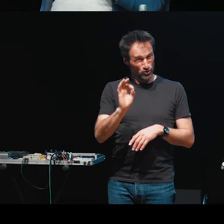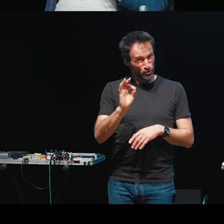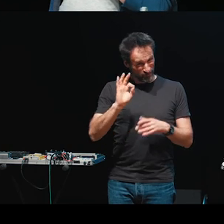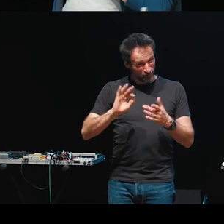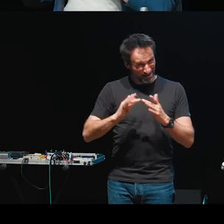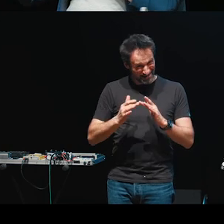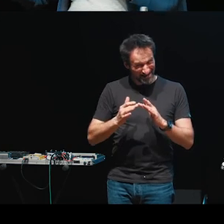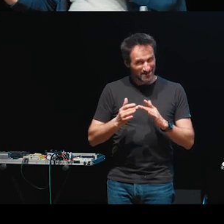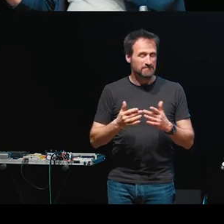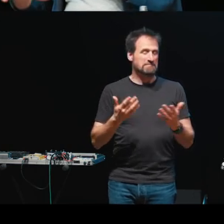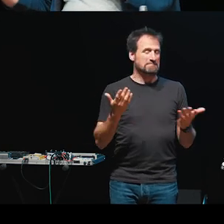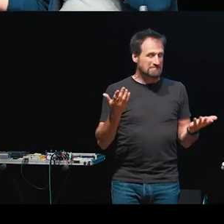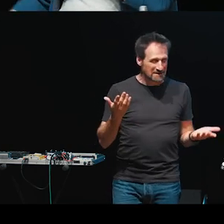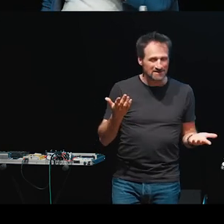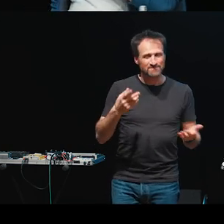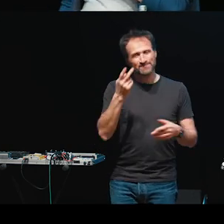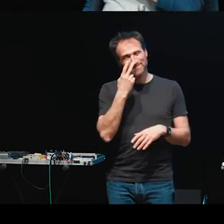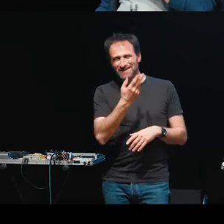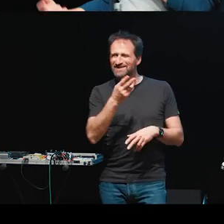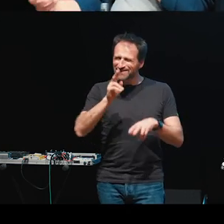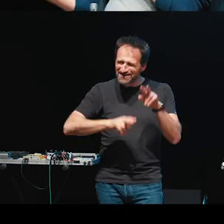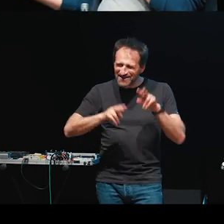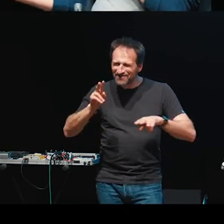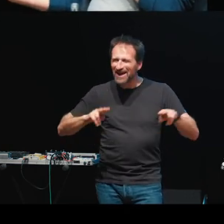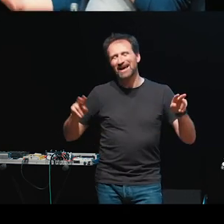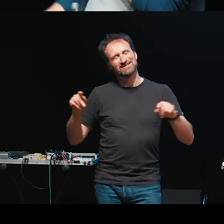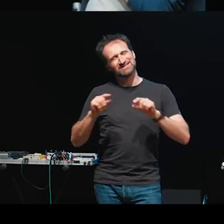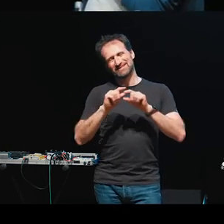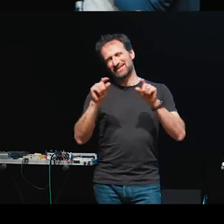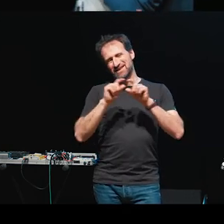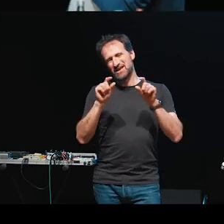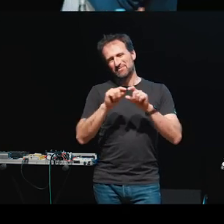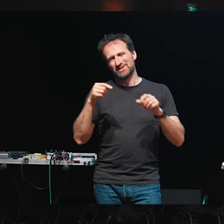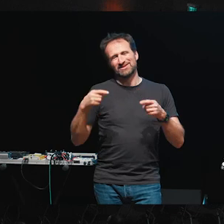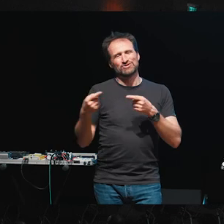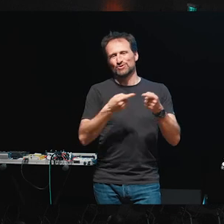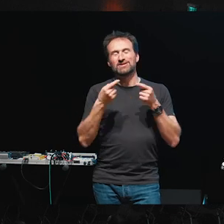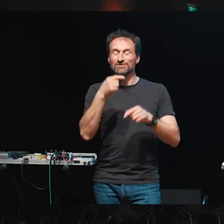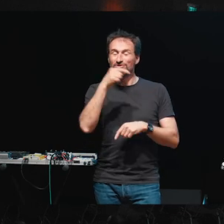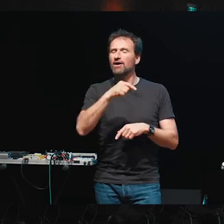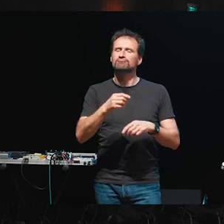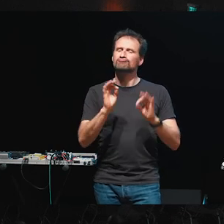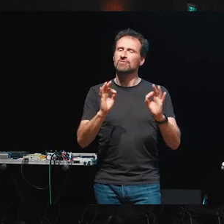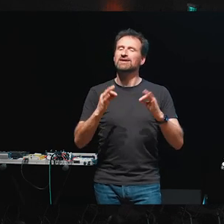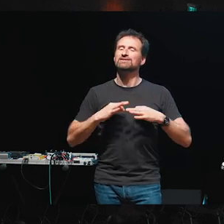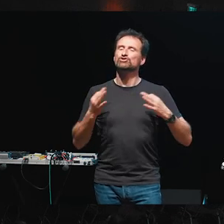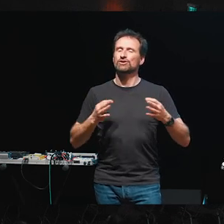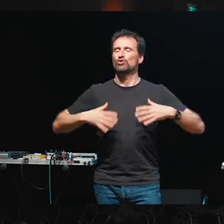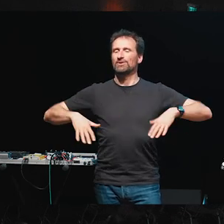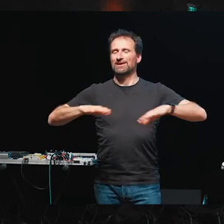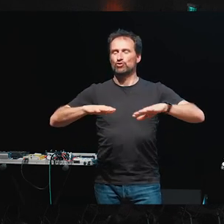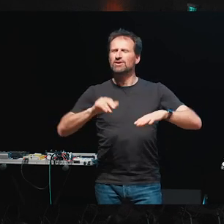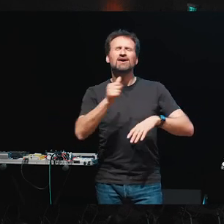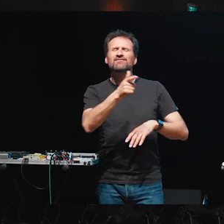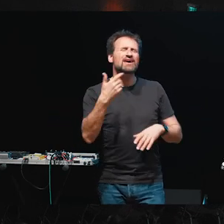You see that there's also diverse topics being discussed in a very healthy environment, which is, I think, a lot of fun. Who has been in that